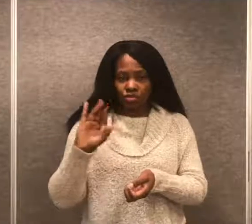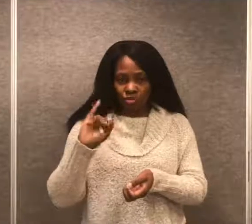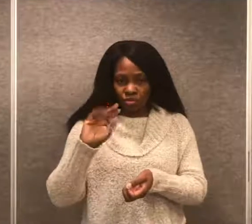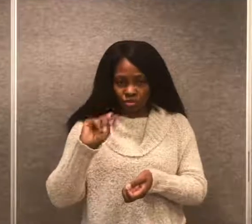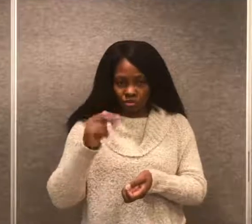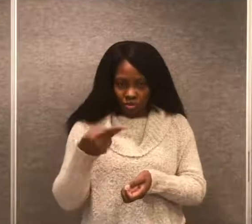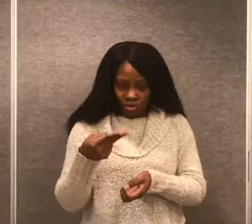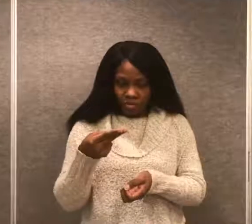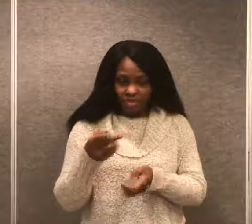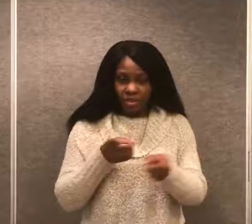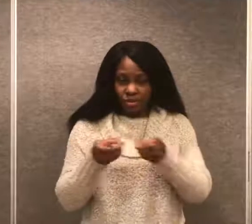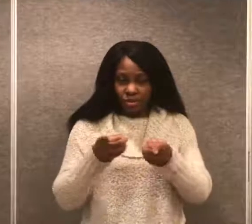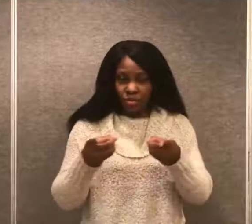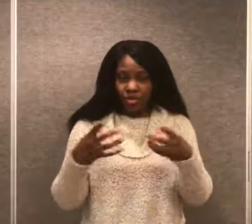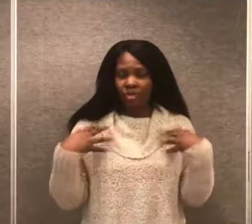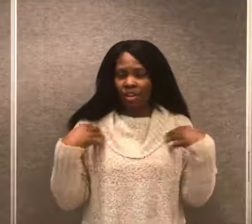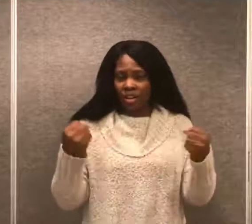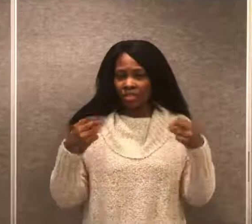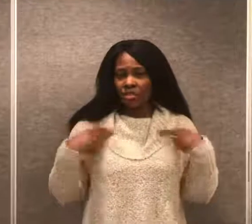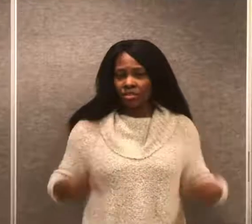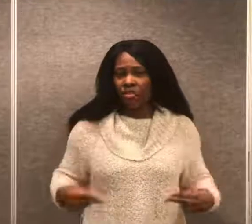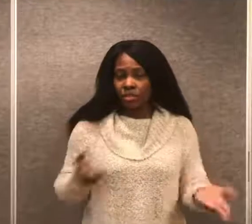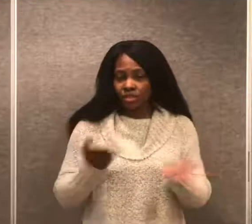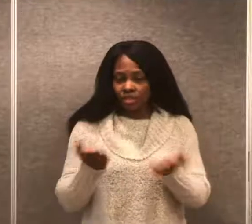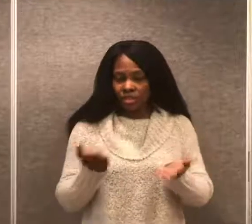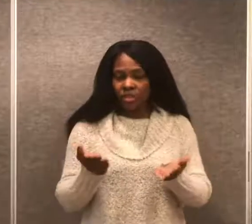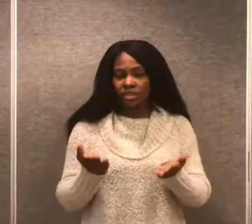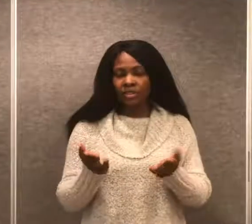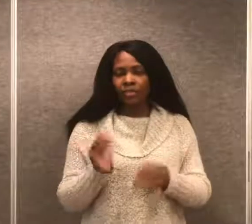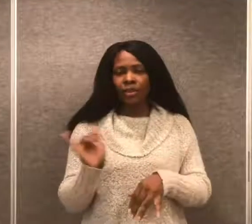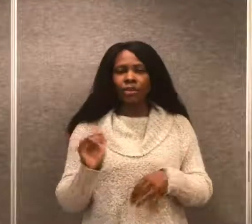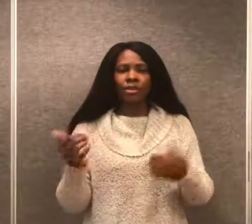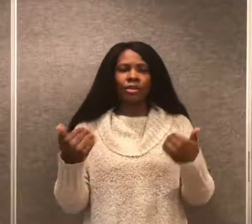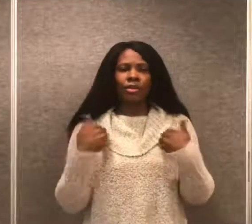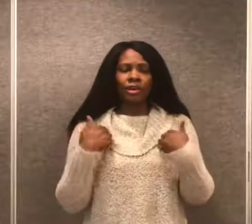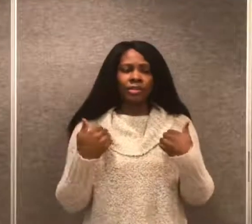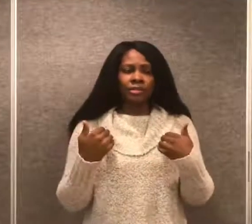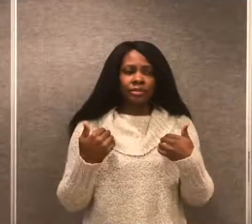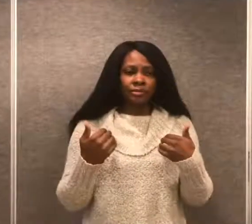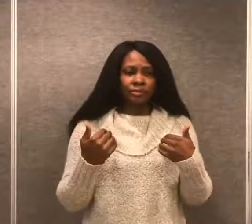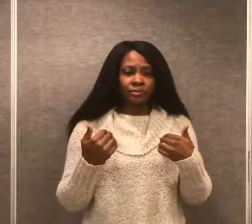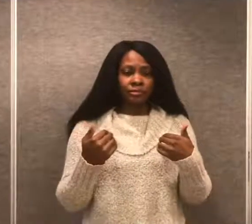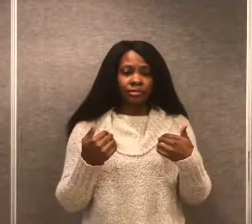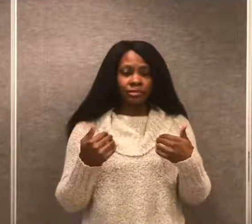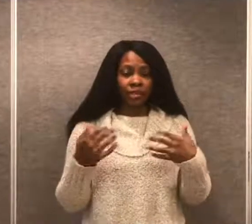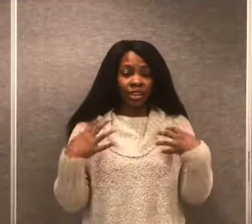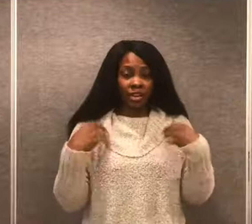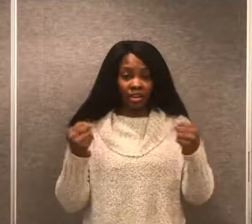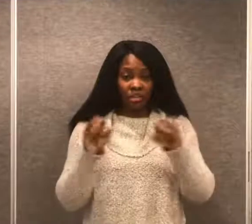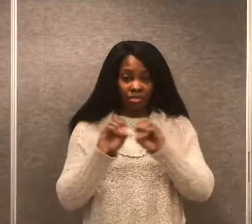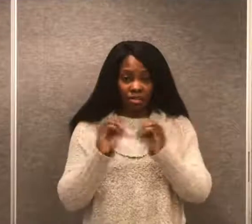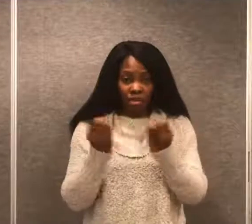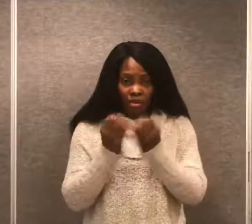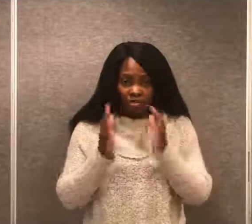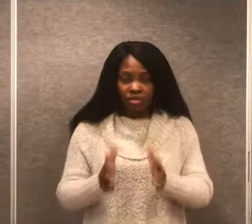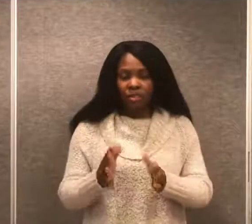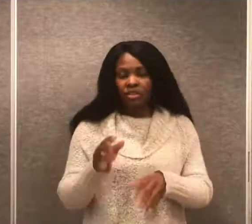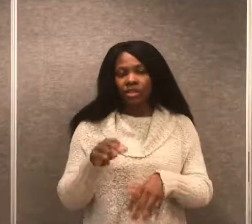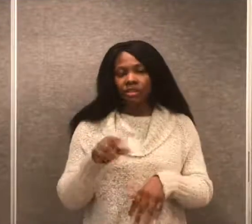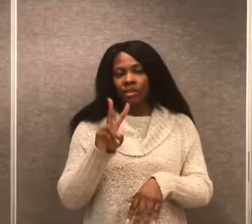of Health and Human Services. And we also have with us our Health Officer, Victor